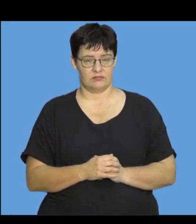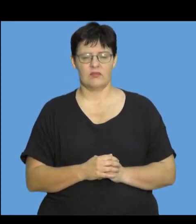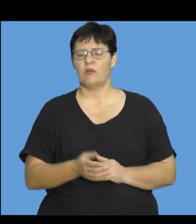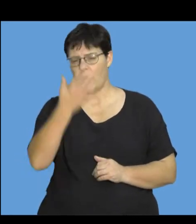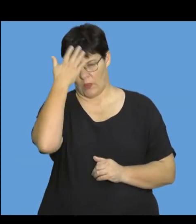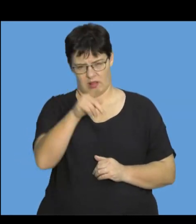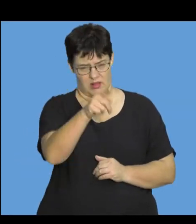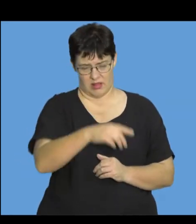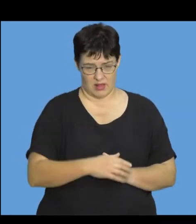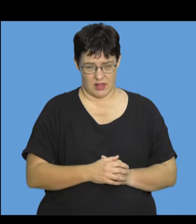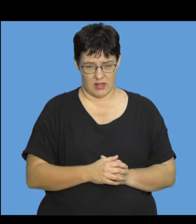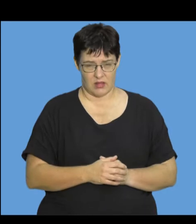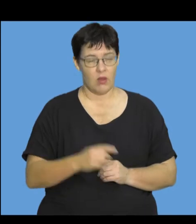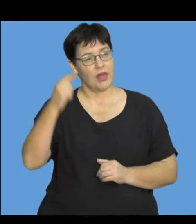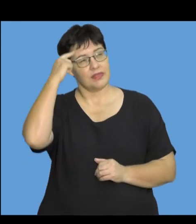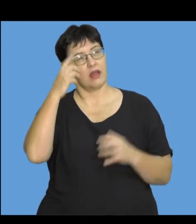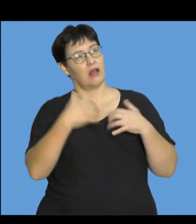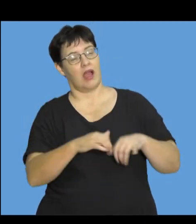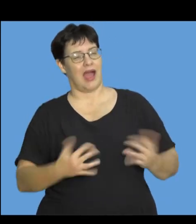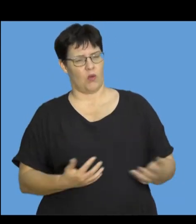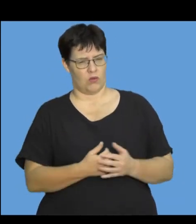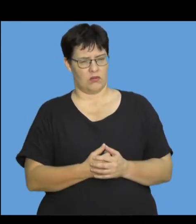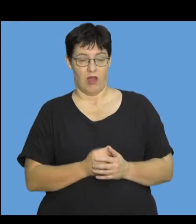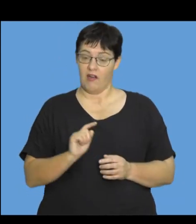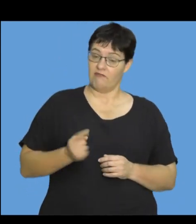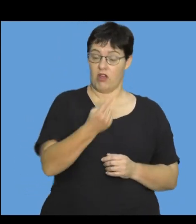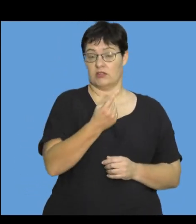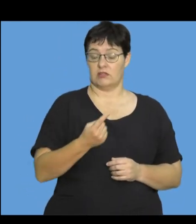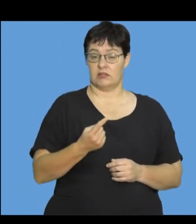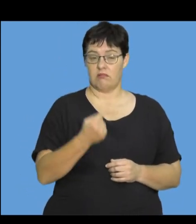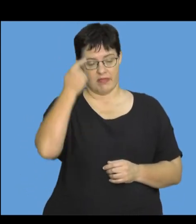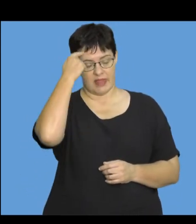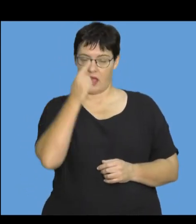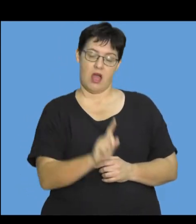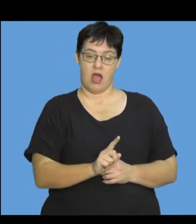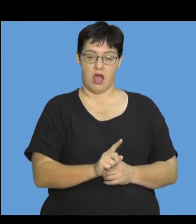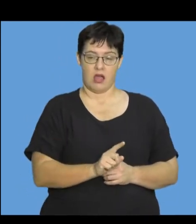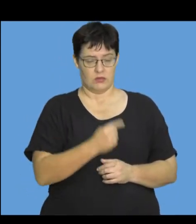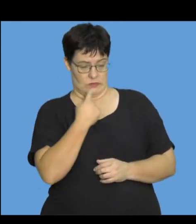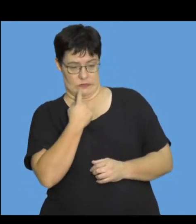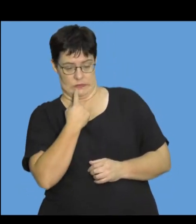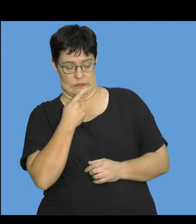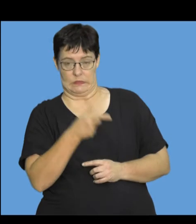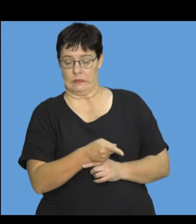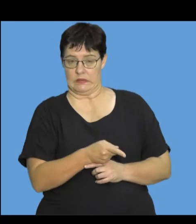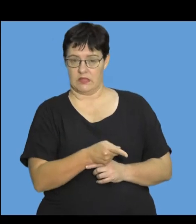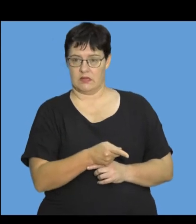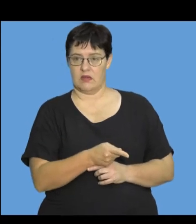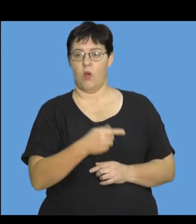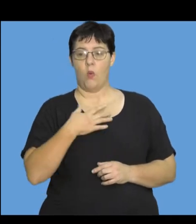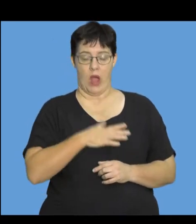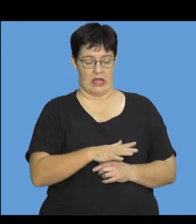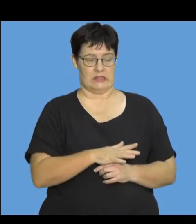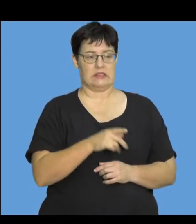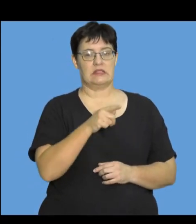guys, and I know how you think, right? The very first thing that you will then think when you are in a situation like this will be to